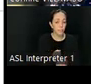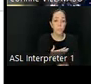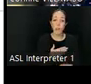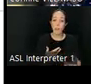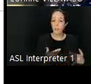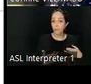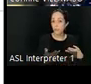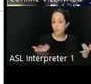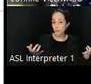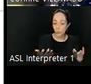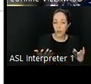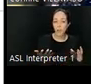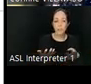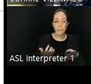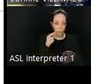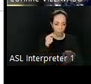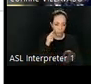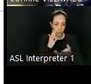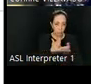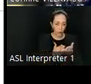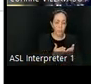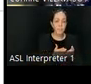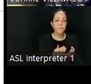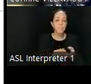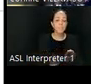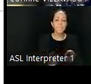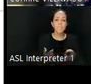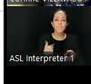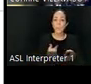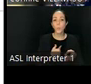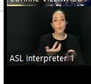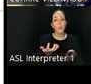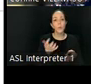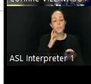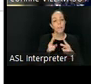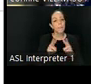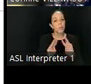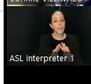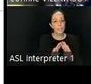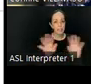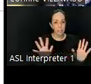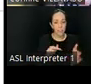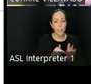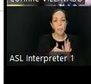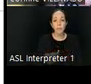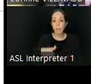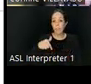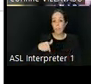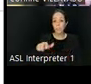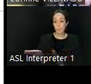in this particular little section here, is that we would want to be clear that this person is an